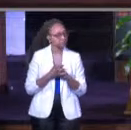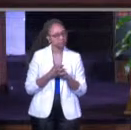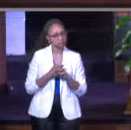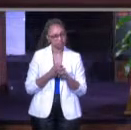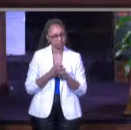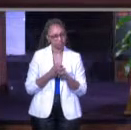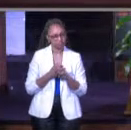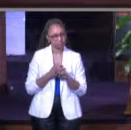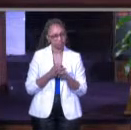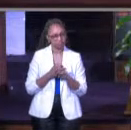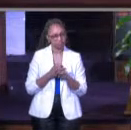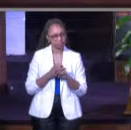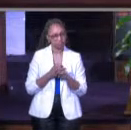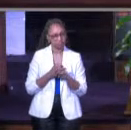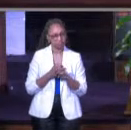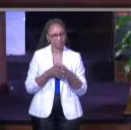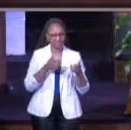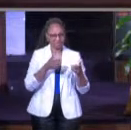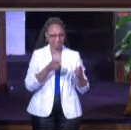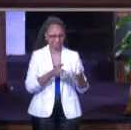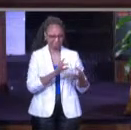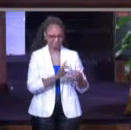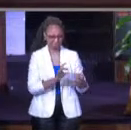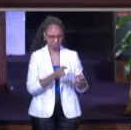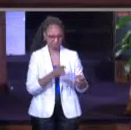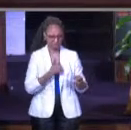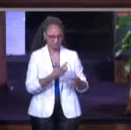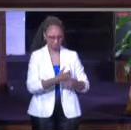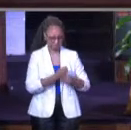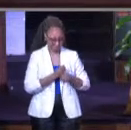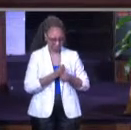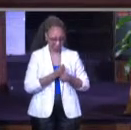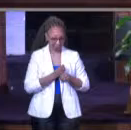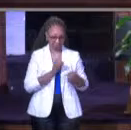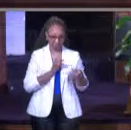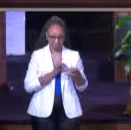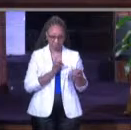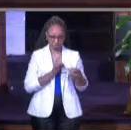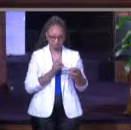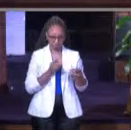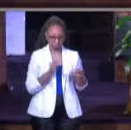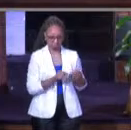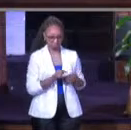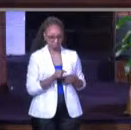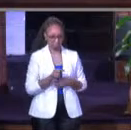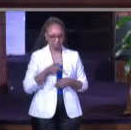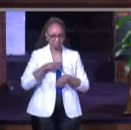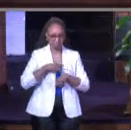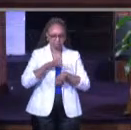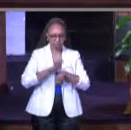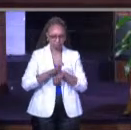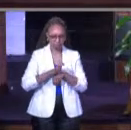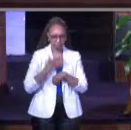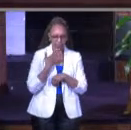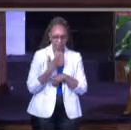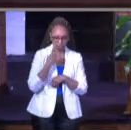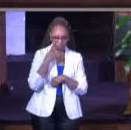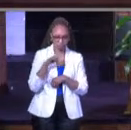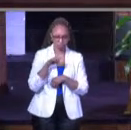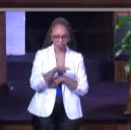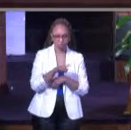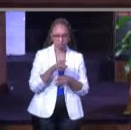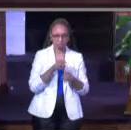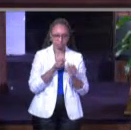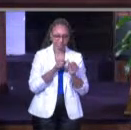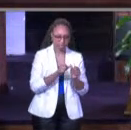I want to read you a text message I received. It says, Pastor Claiborne, thank you for your continued prayers